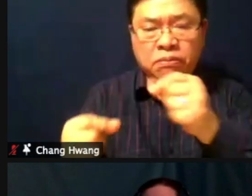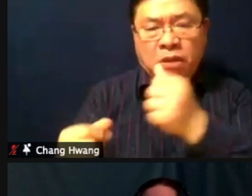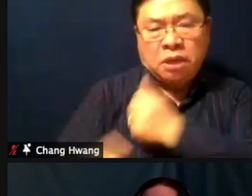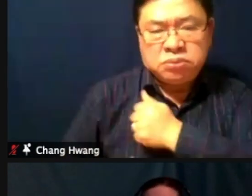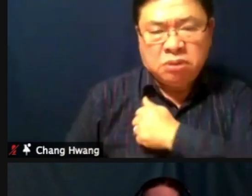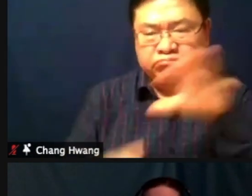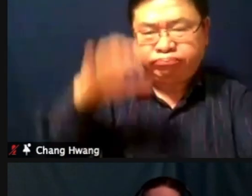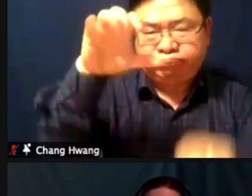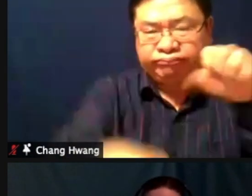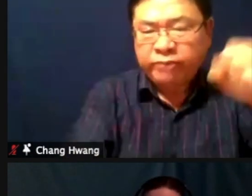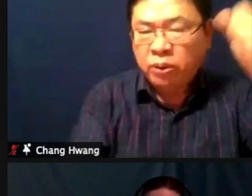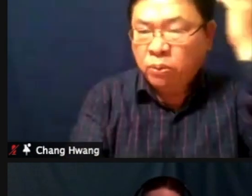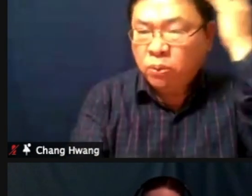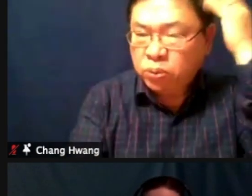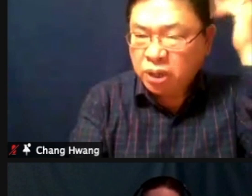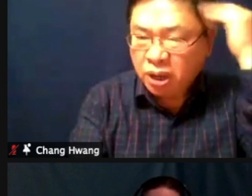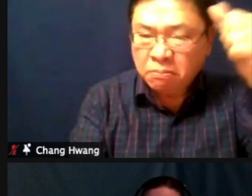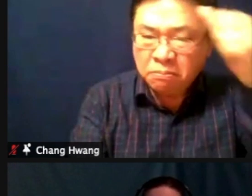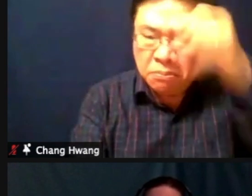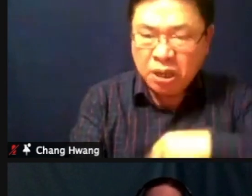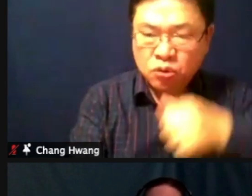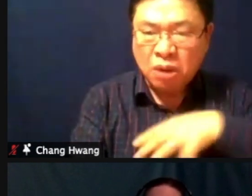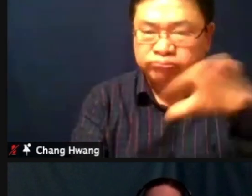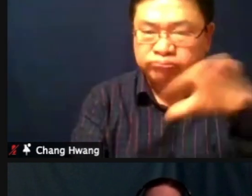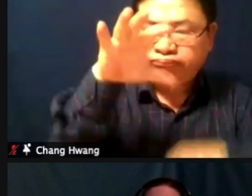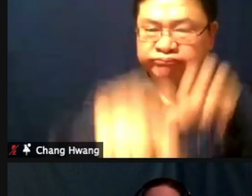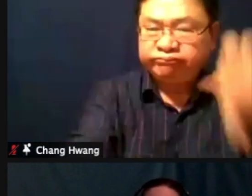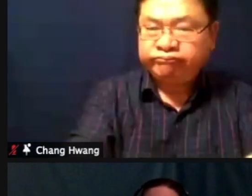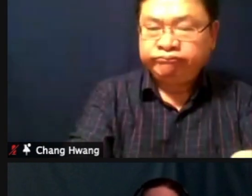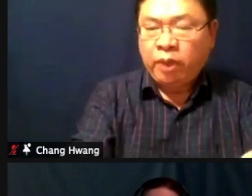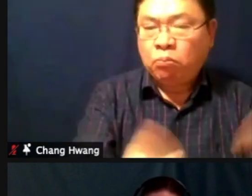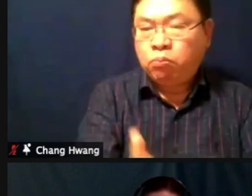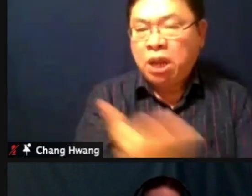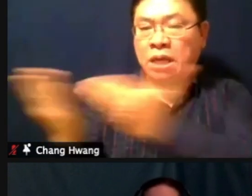way of sharing language.